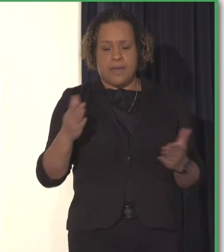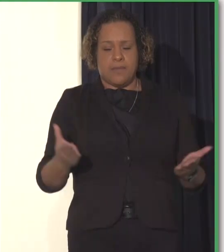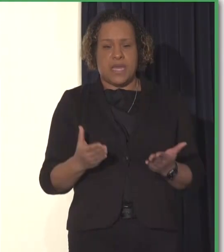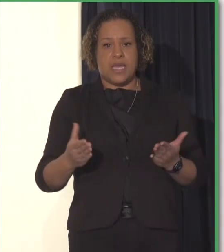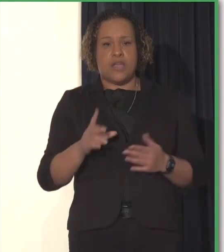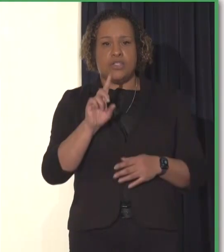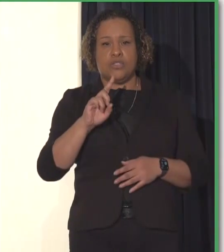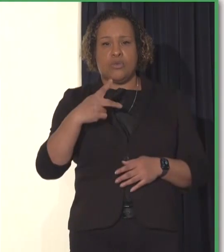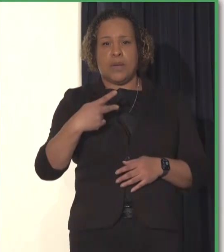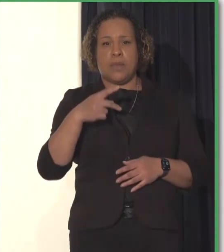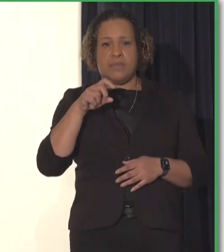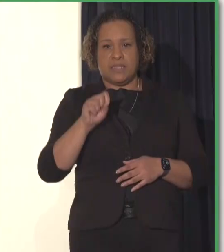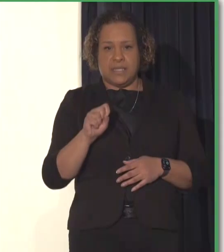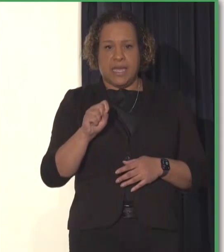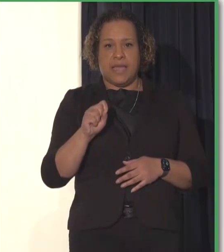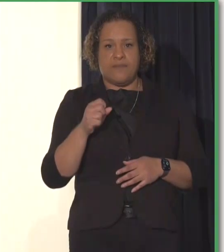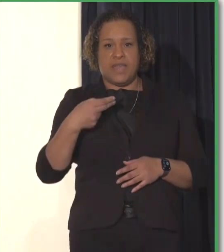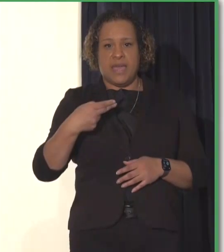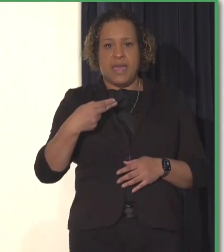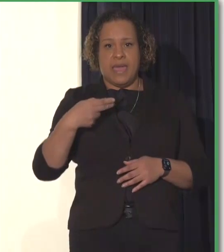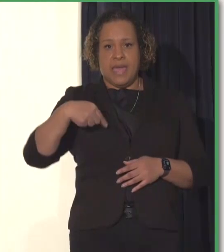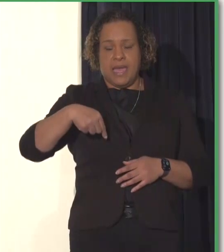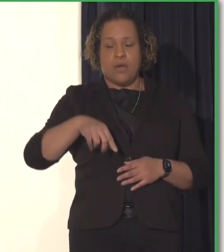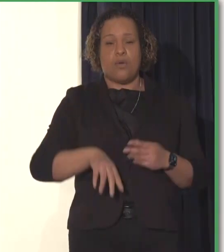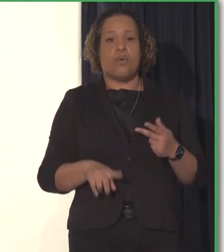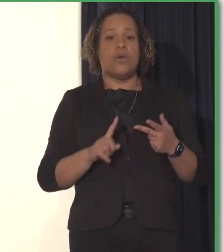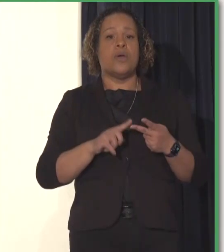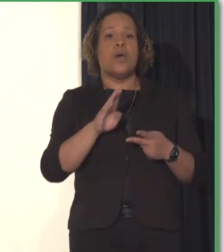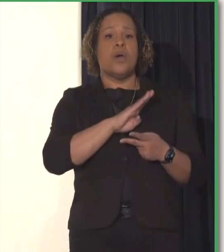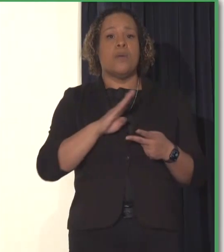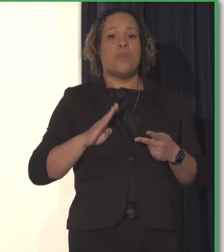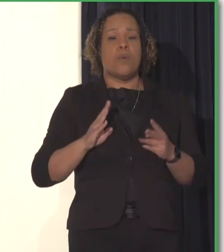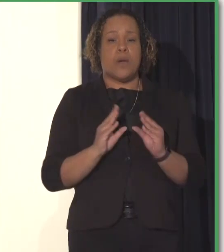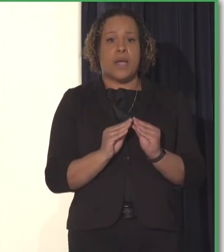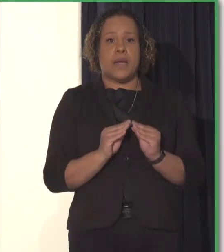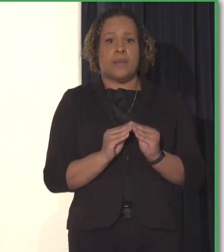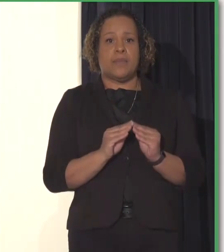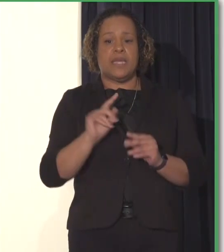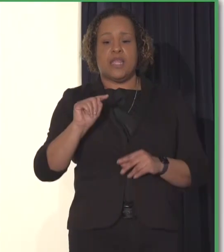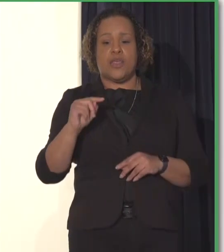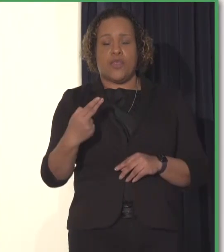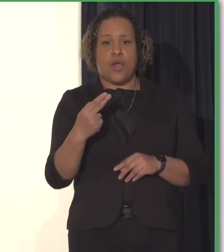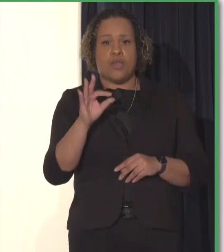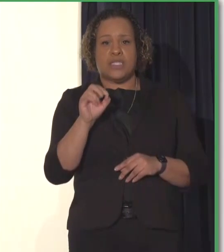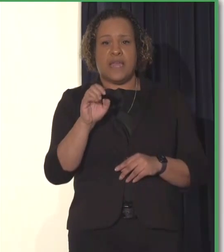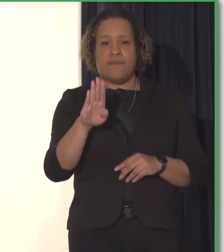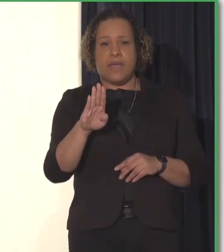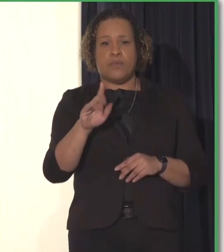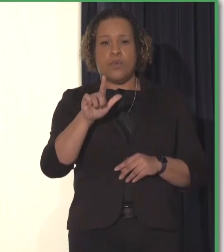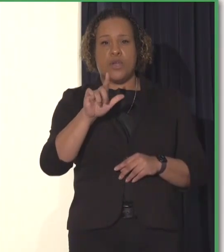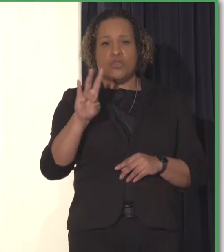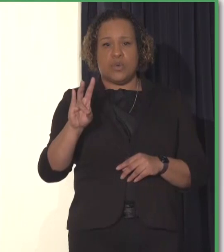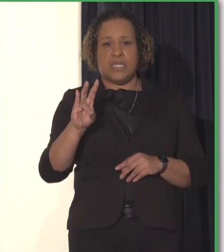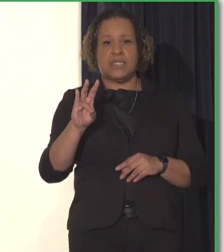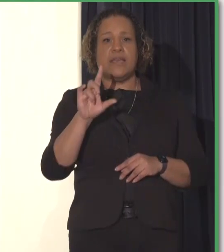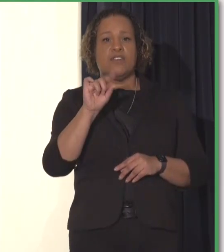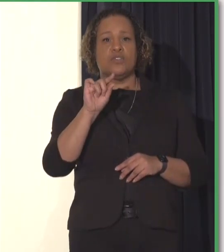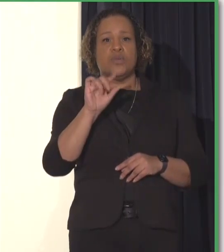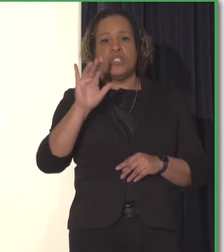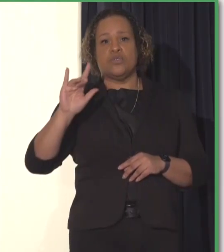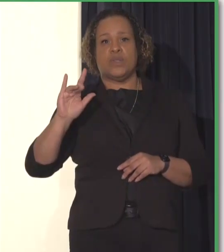The next board meeting is next Thursday, February 27, 2025, in this same room at 3